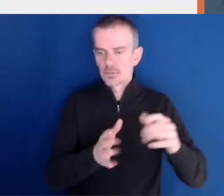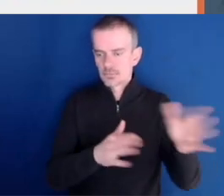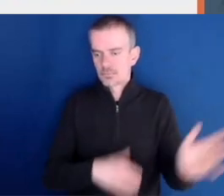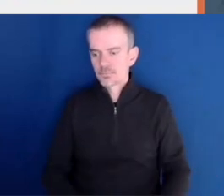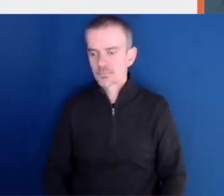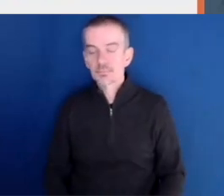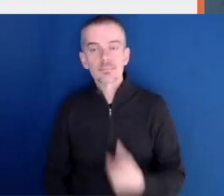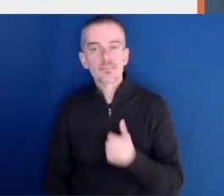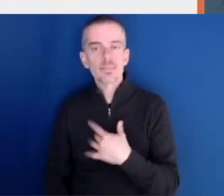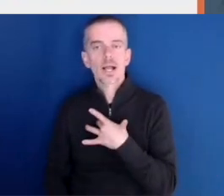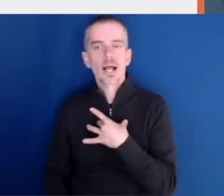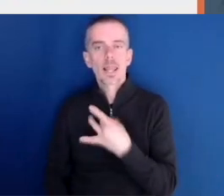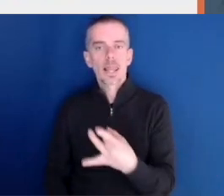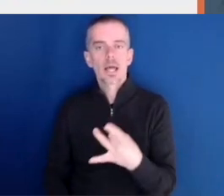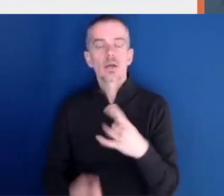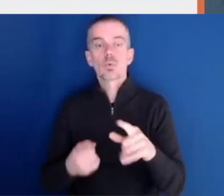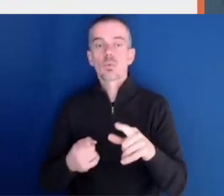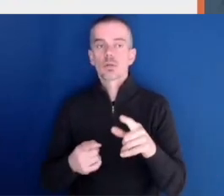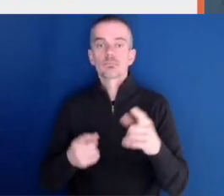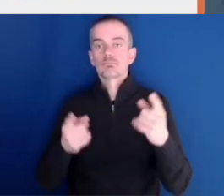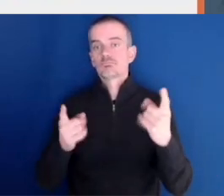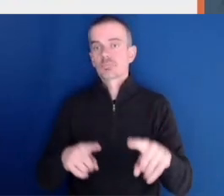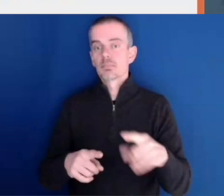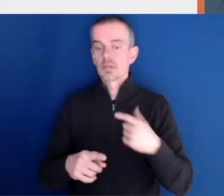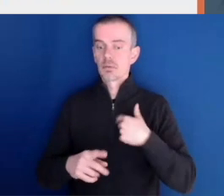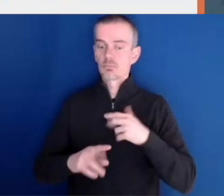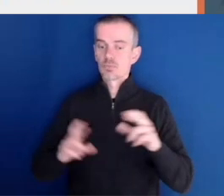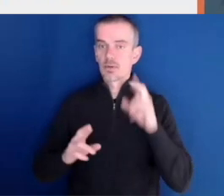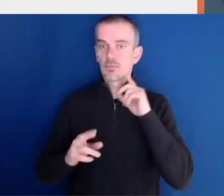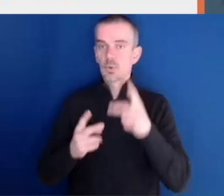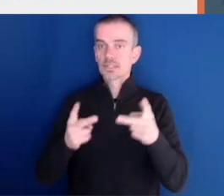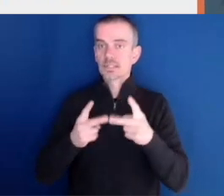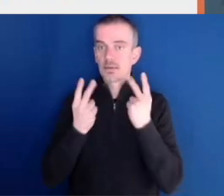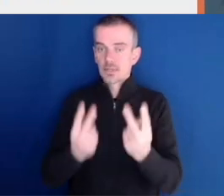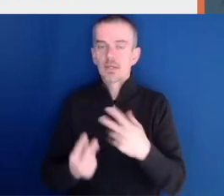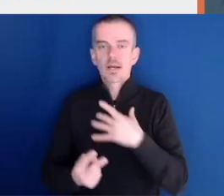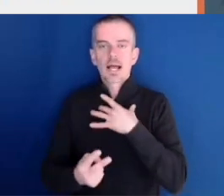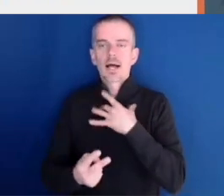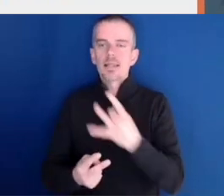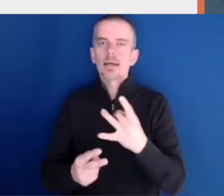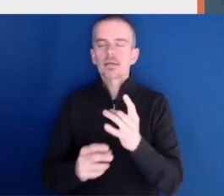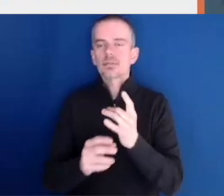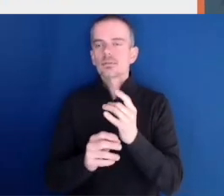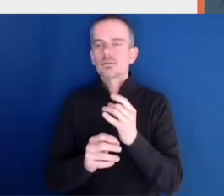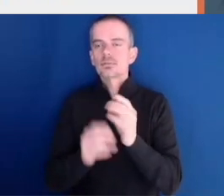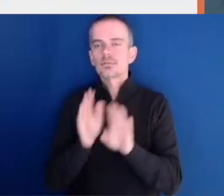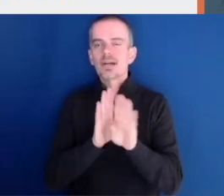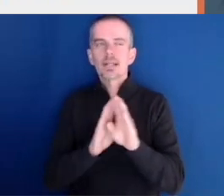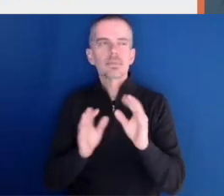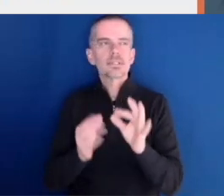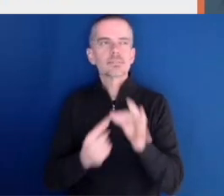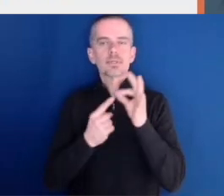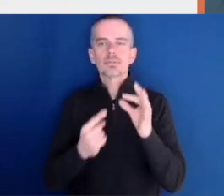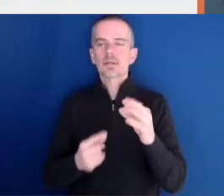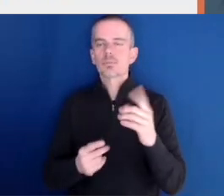I like to, whenever I have a site visit that I'm prepping for, I like to prepare kind of a special one pager that